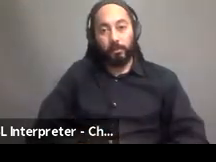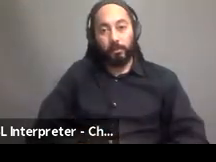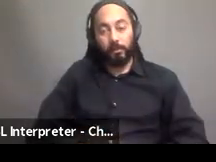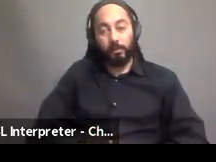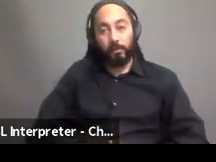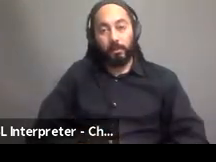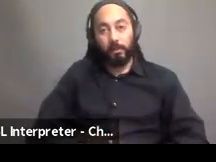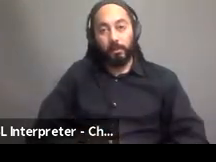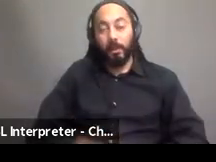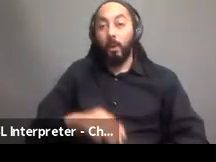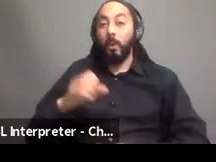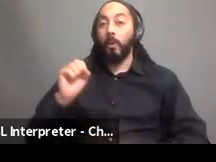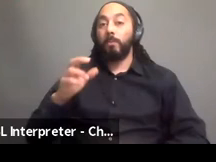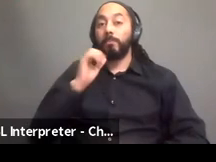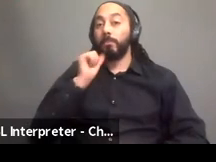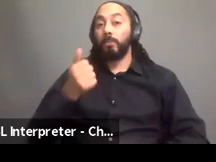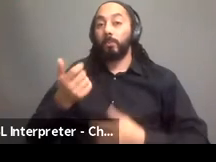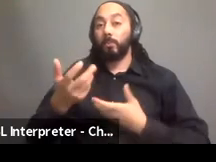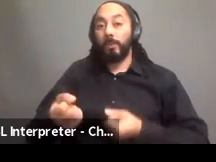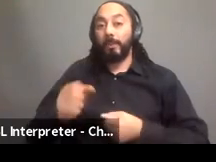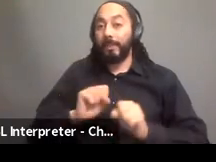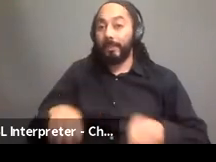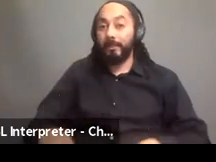Mistrust of the system.